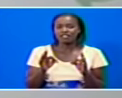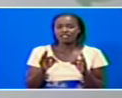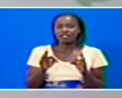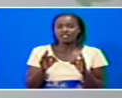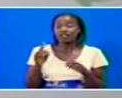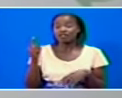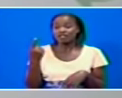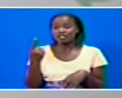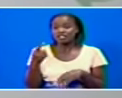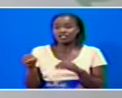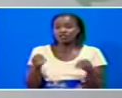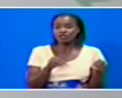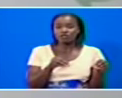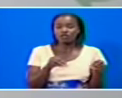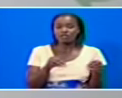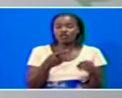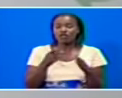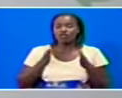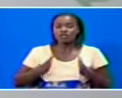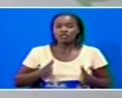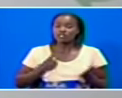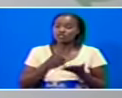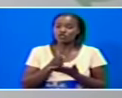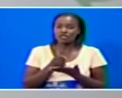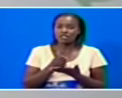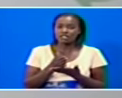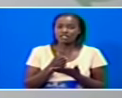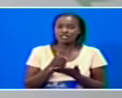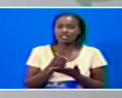First of all, the movement of persons ensures